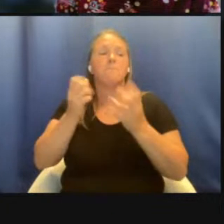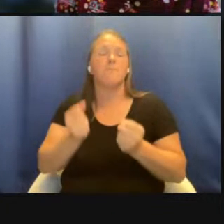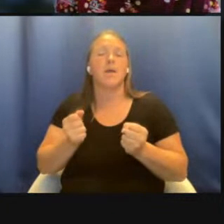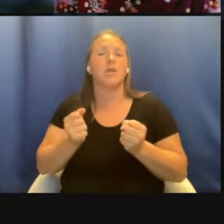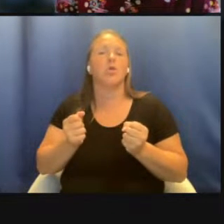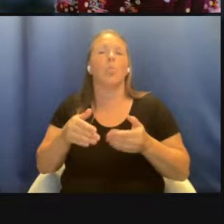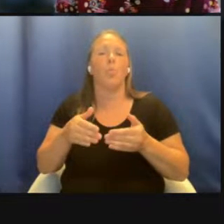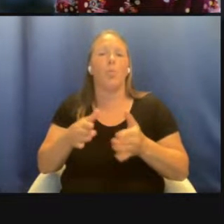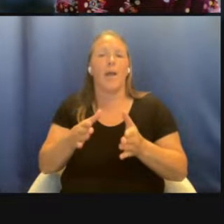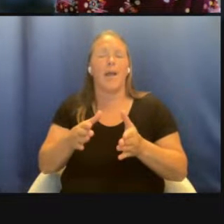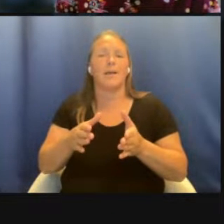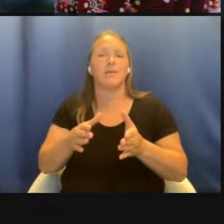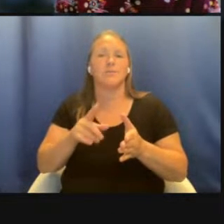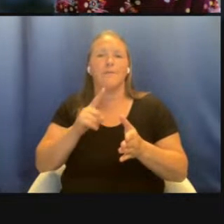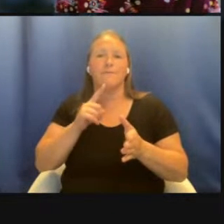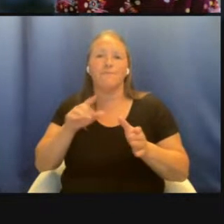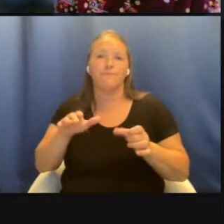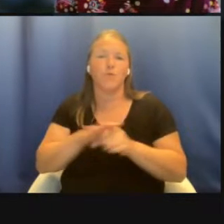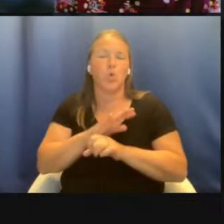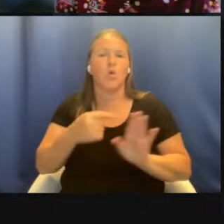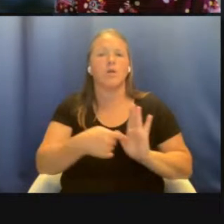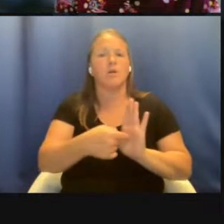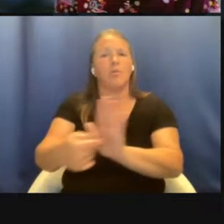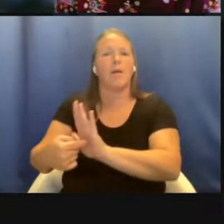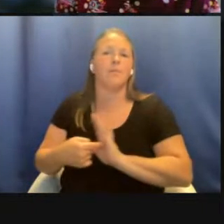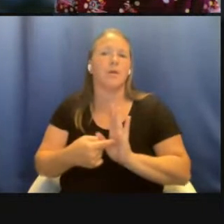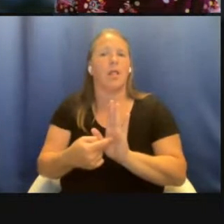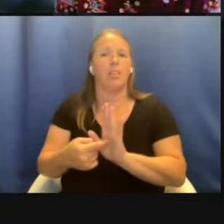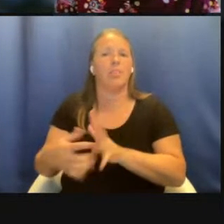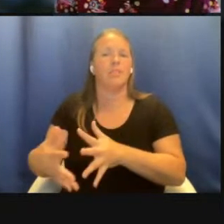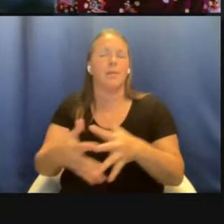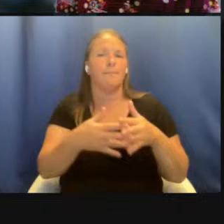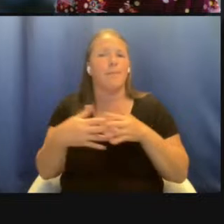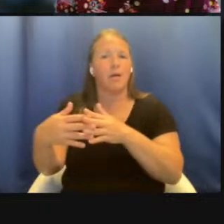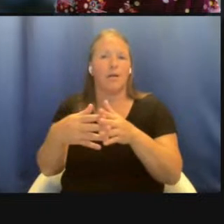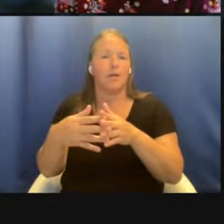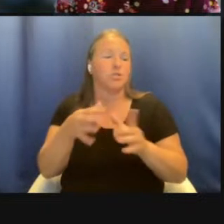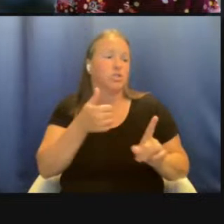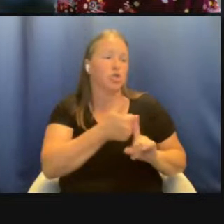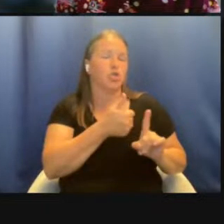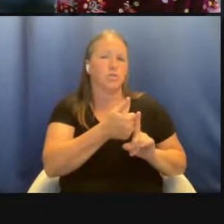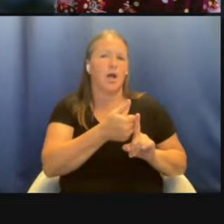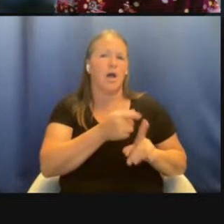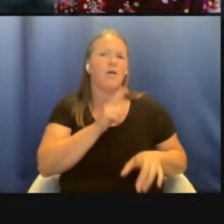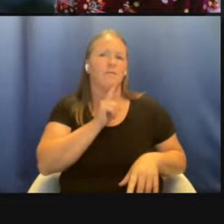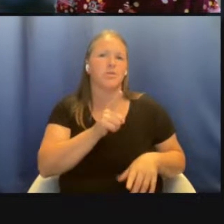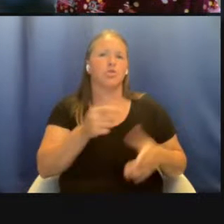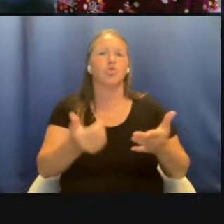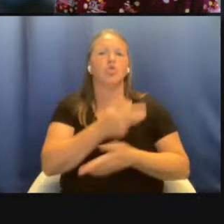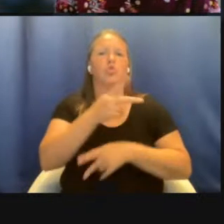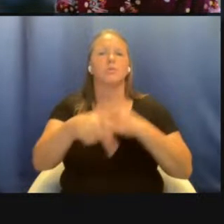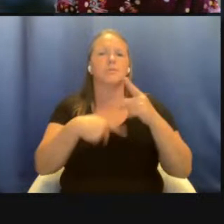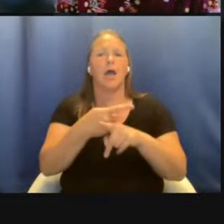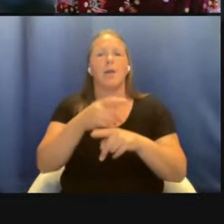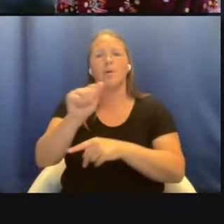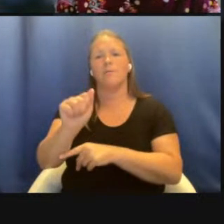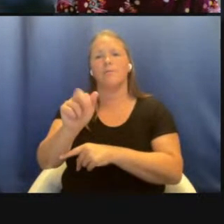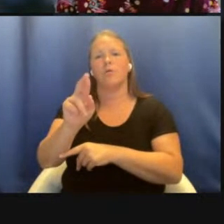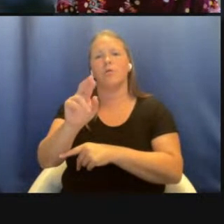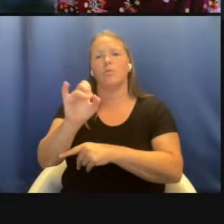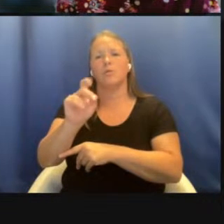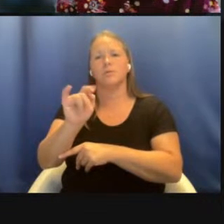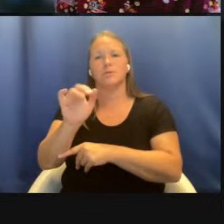democracy. She herself wrote that she was a new kind of aristocrat who earned her position through merit and hard work, a notion